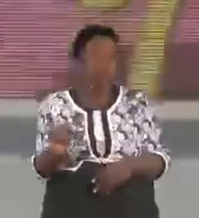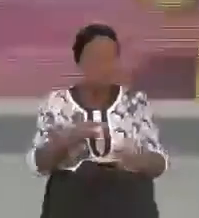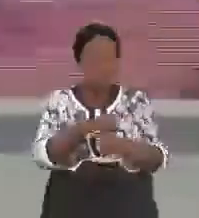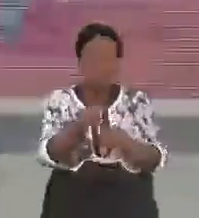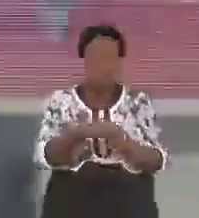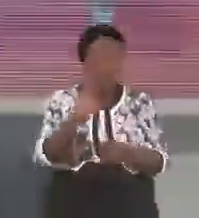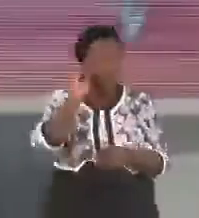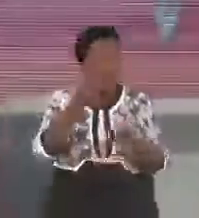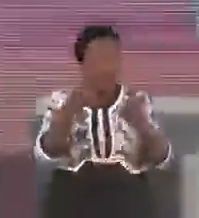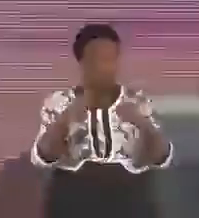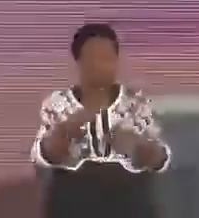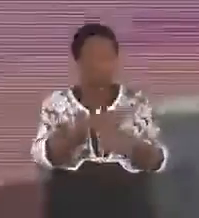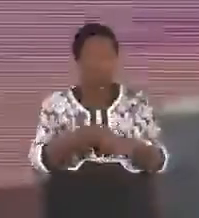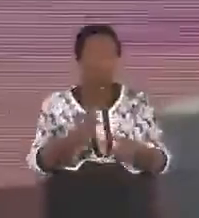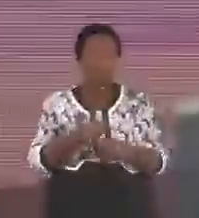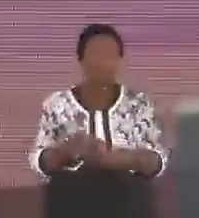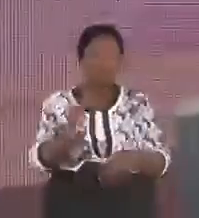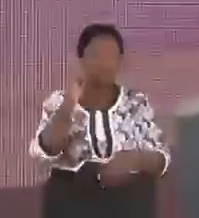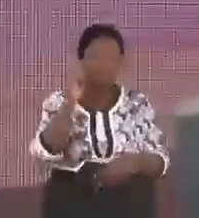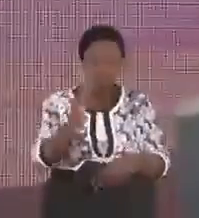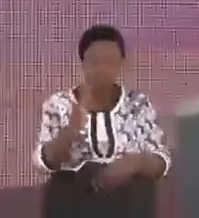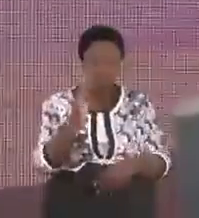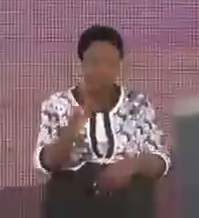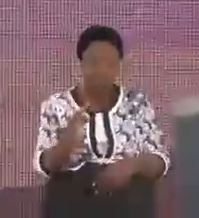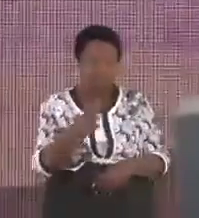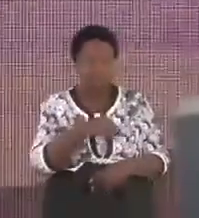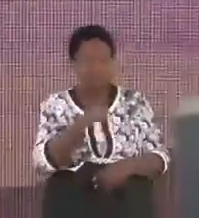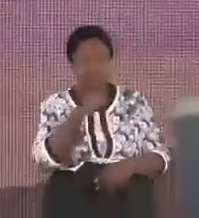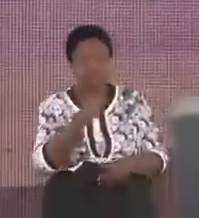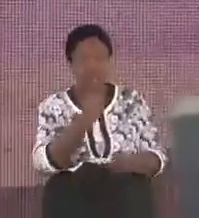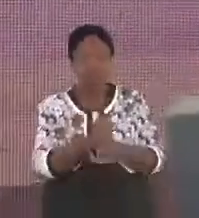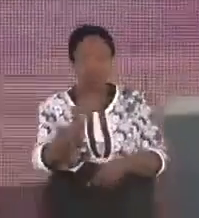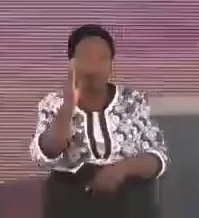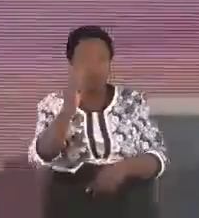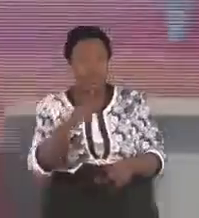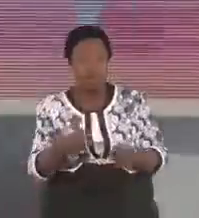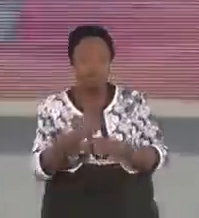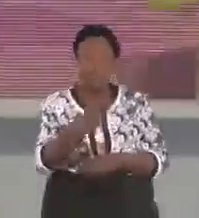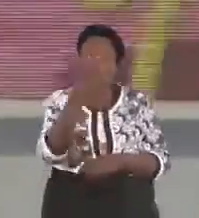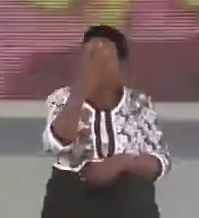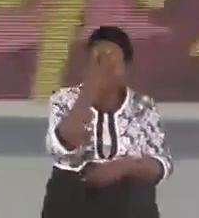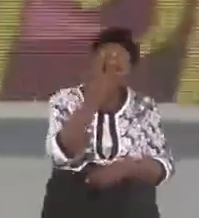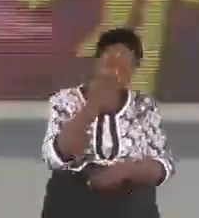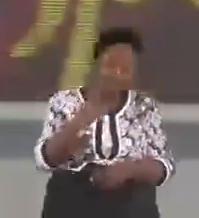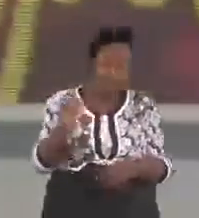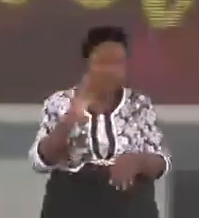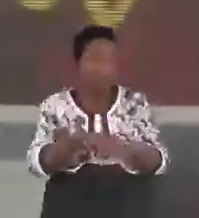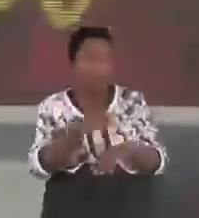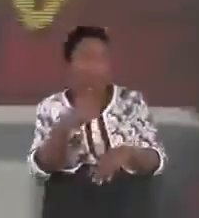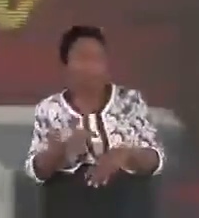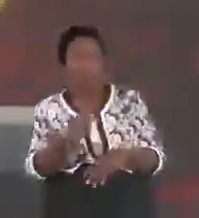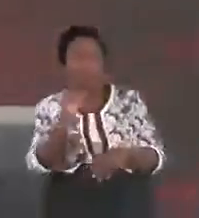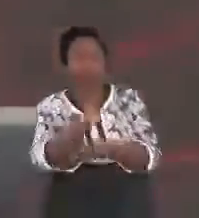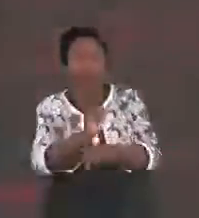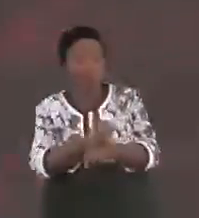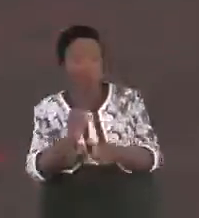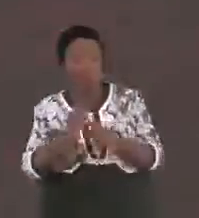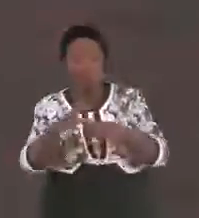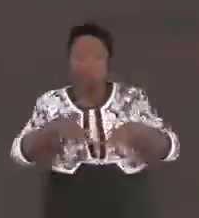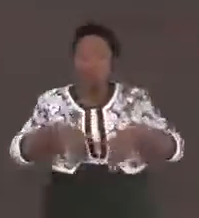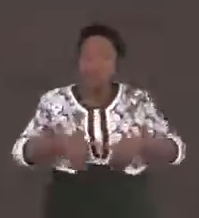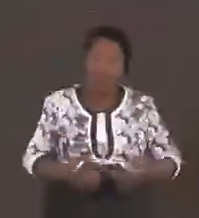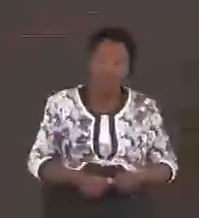wasn't ministering like he was sleeping on the job it was already tired and weary and then it was